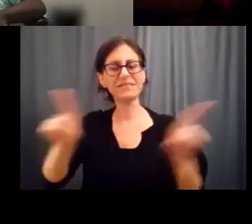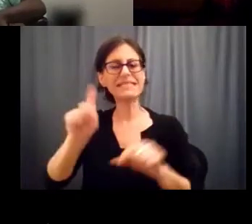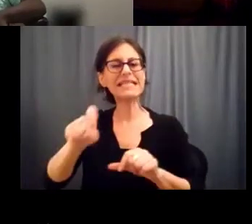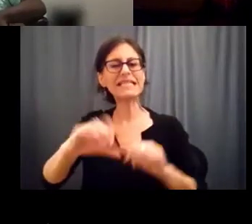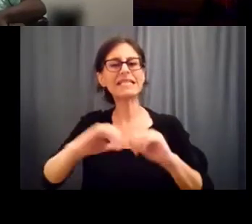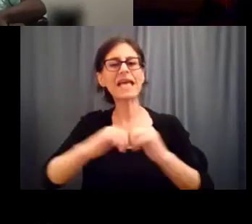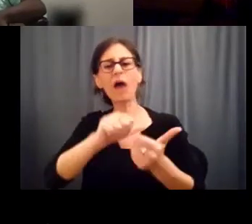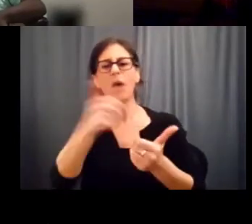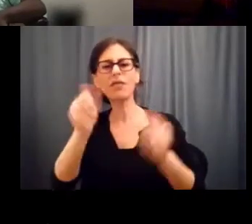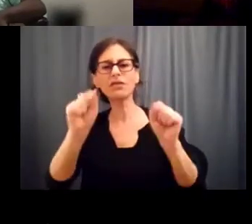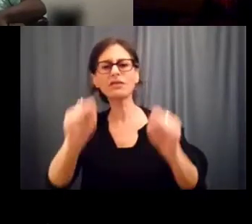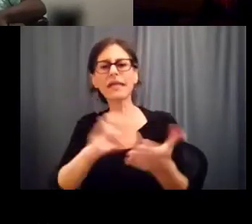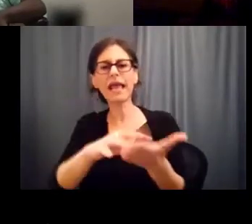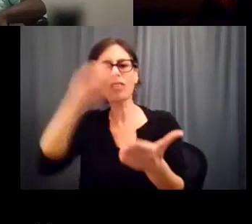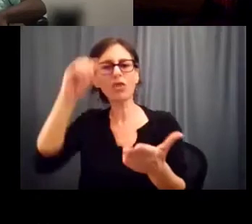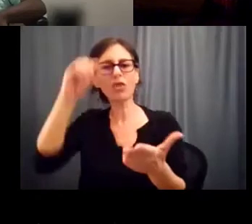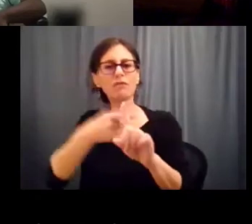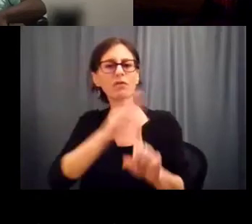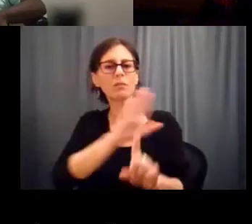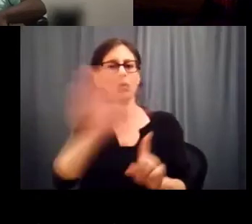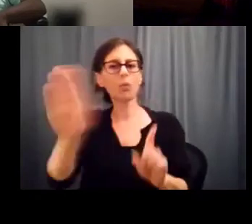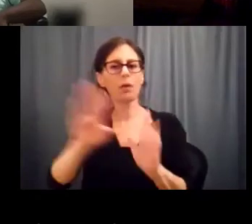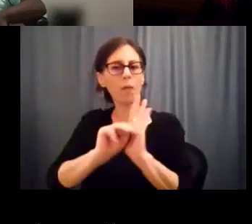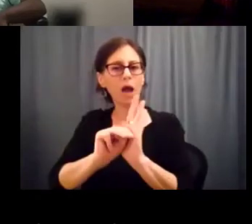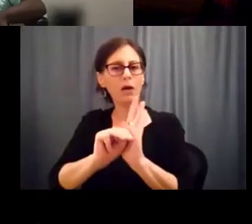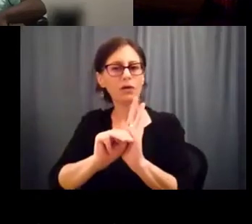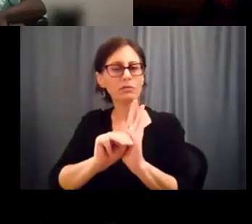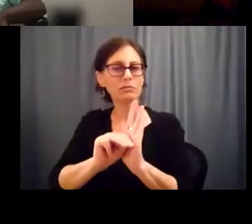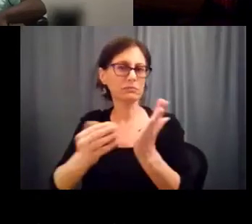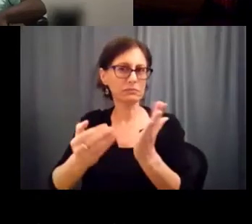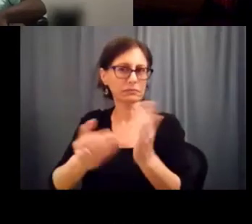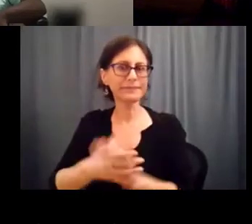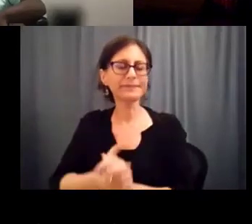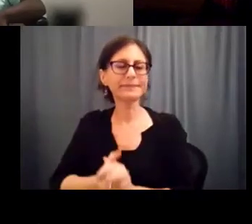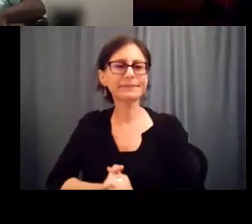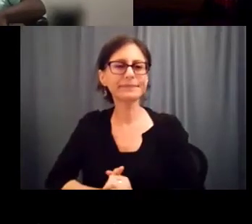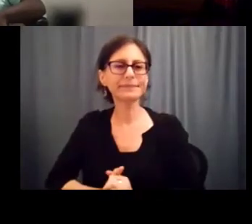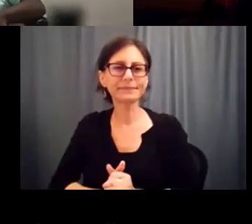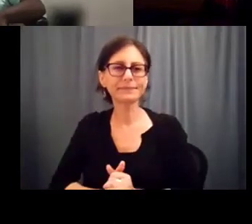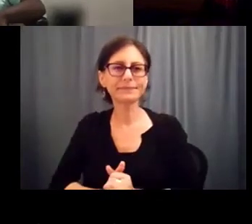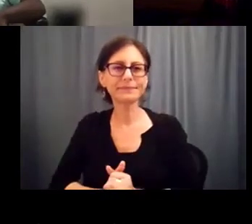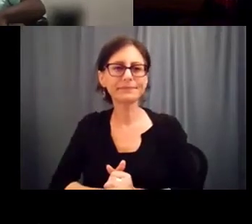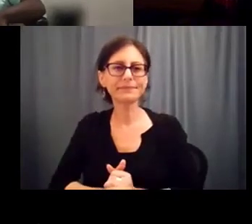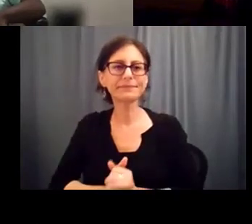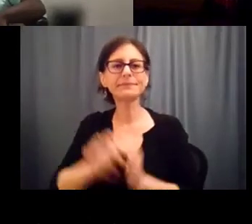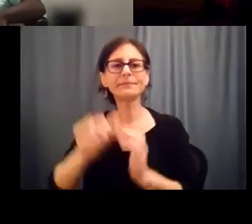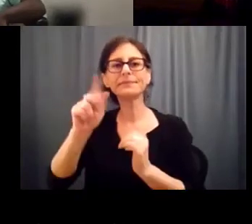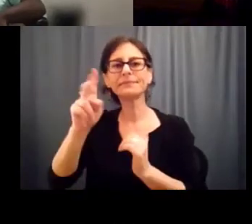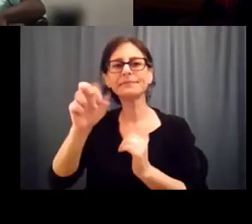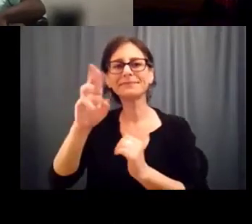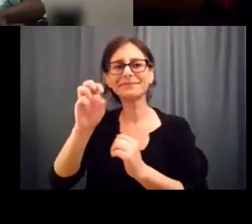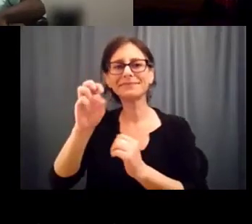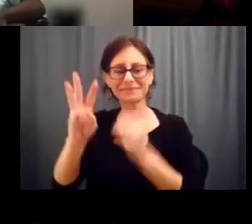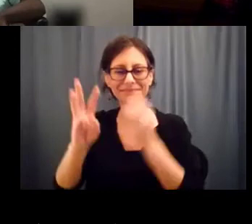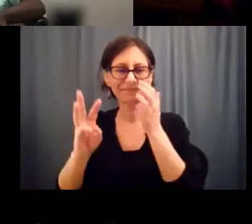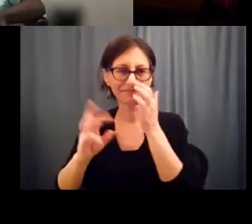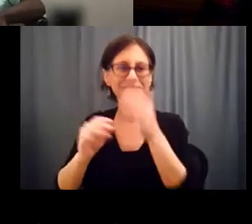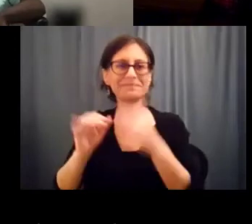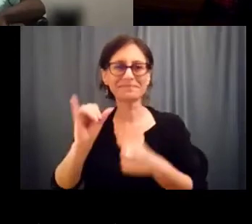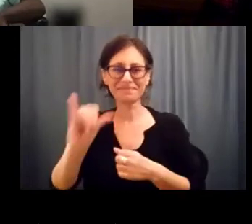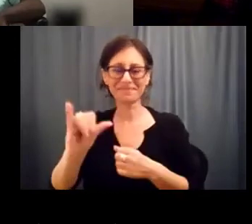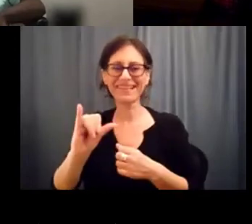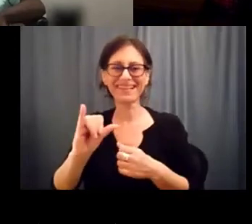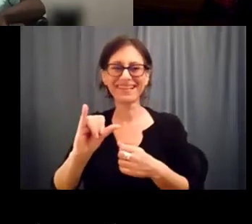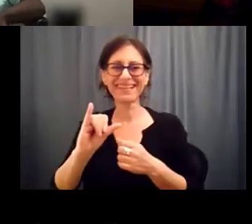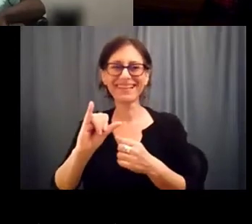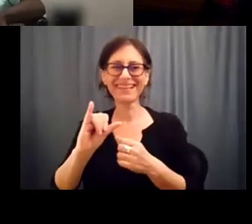learn that as a model? That's a great question. Whoever asked that question so